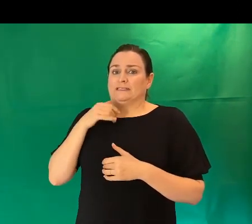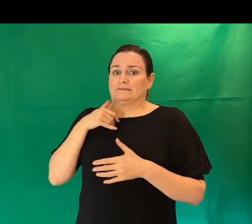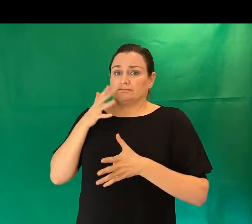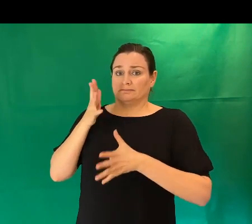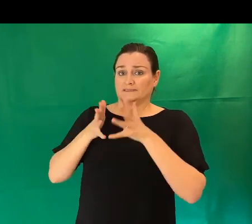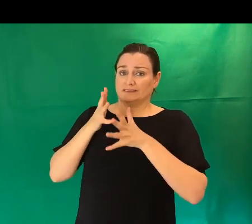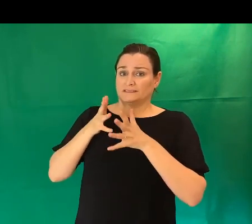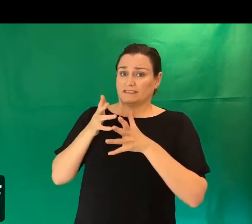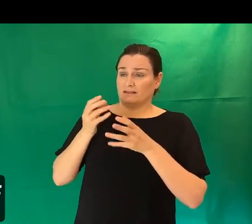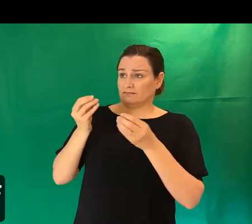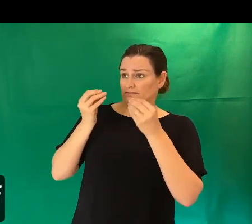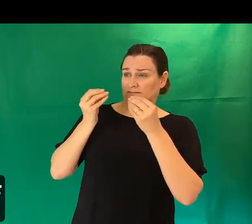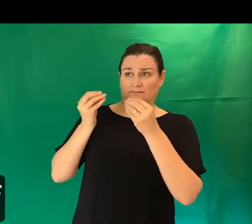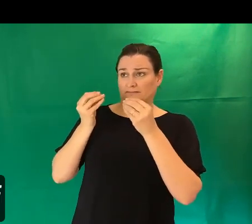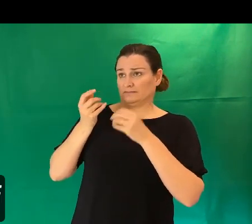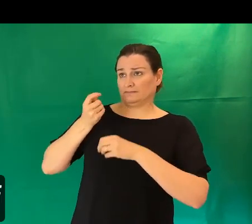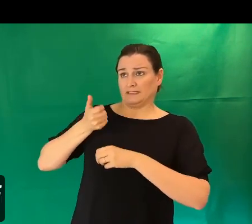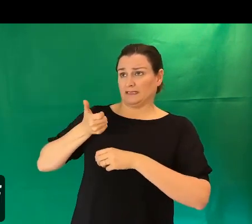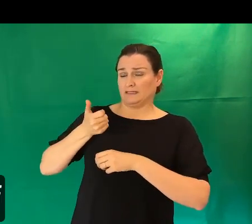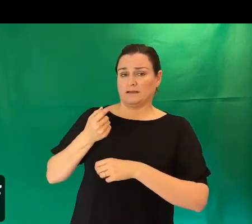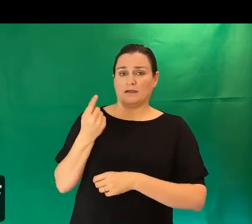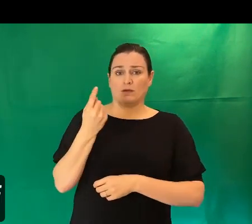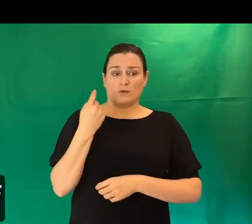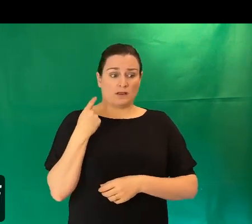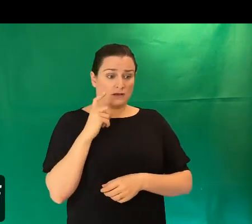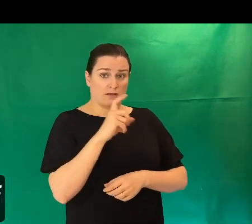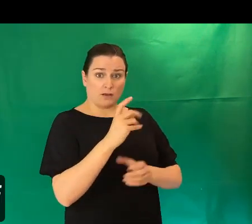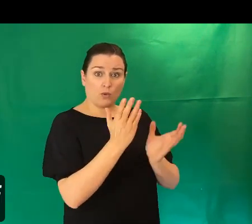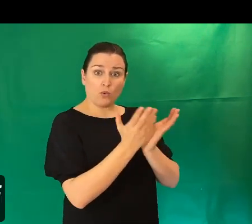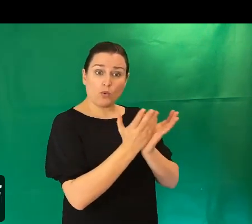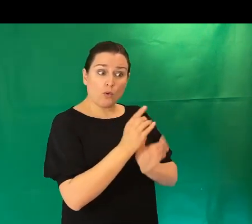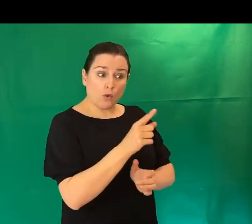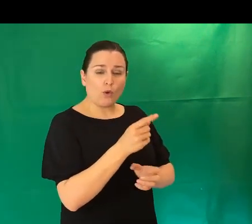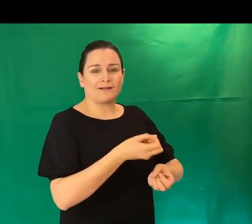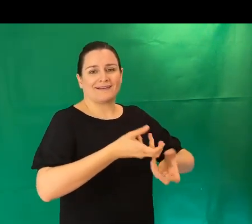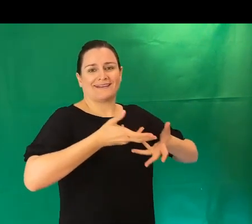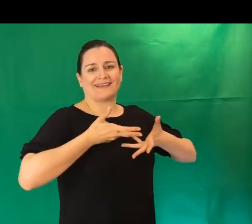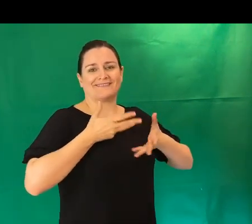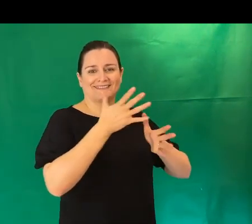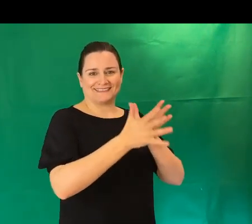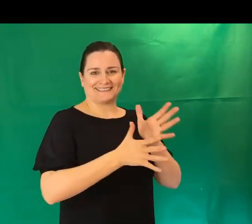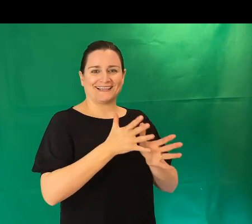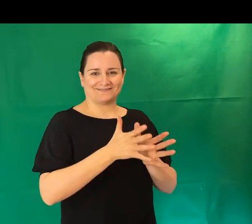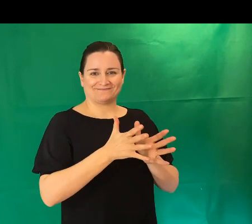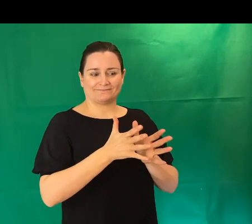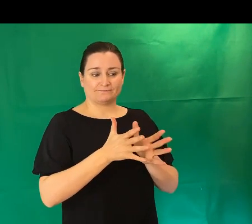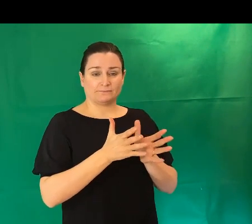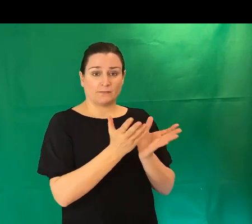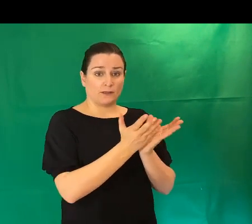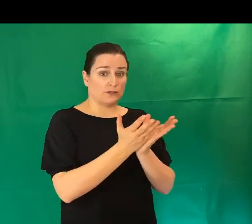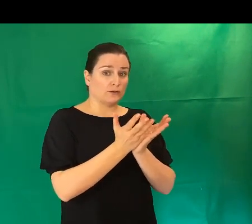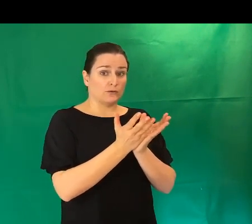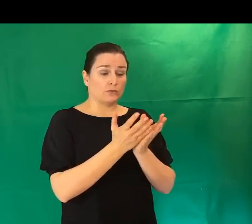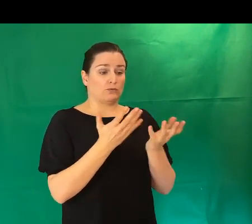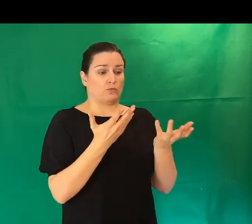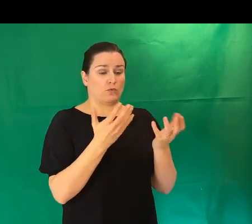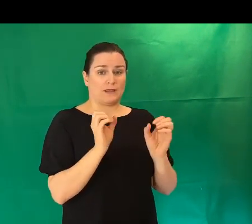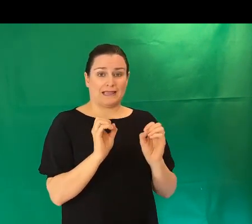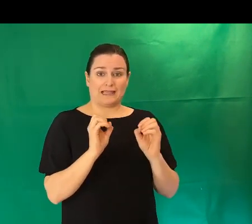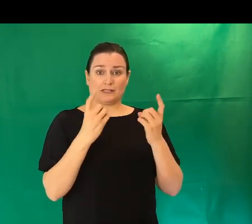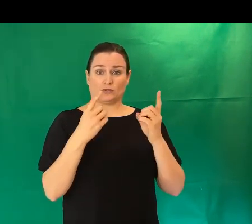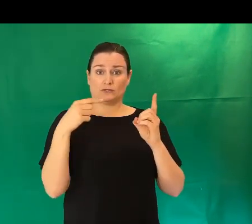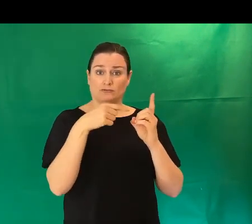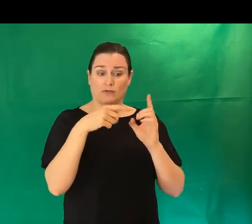which they are exposed to a sign language is that of education. And if there is a change in policy in the